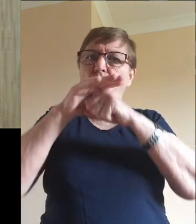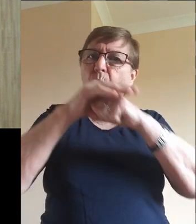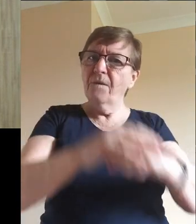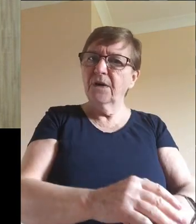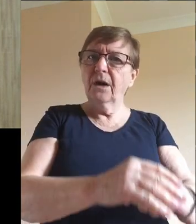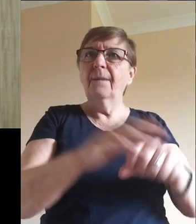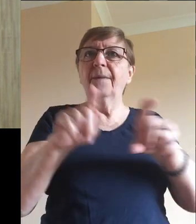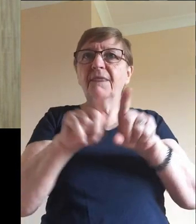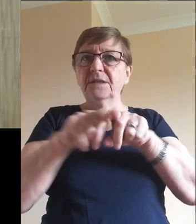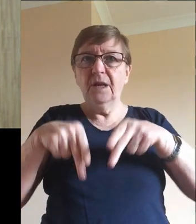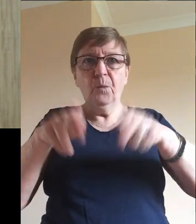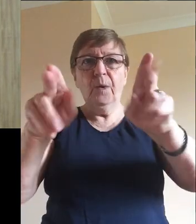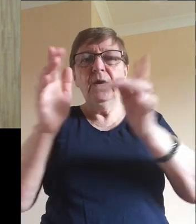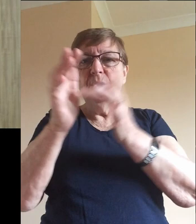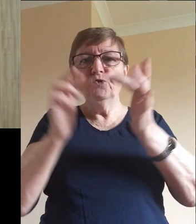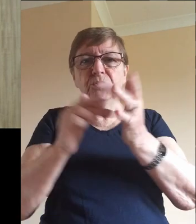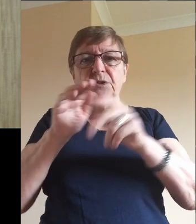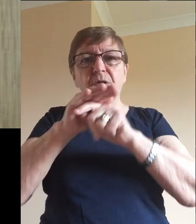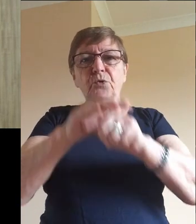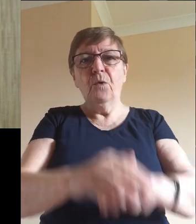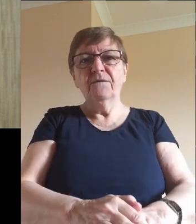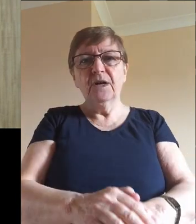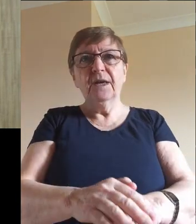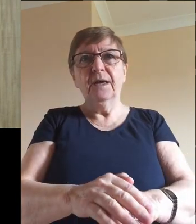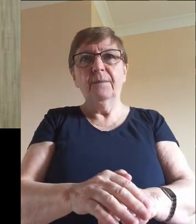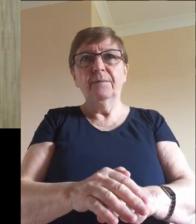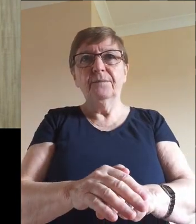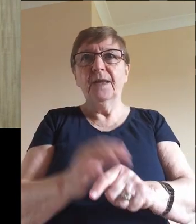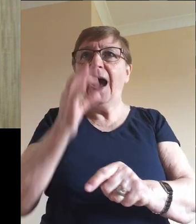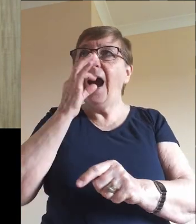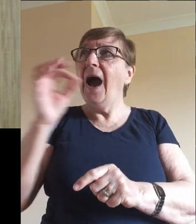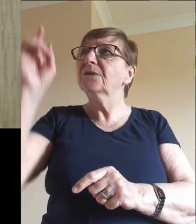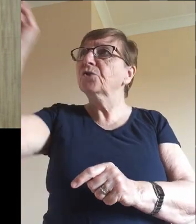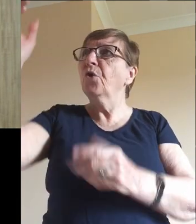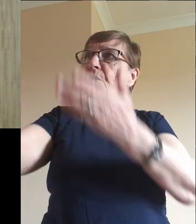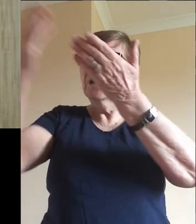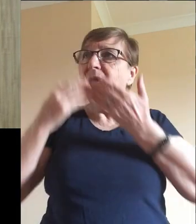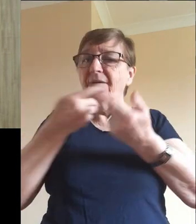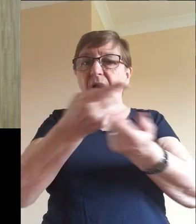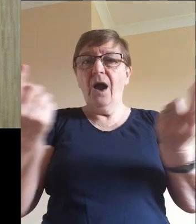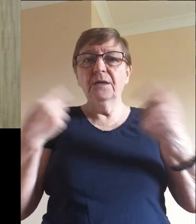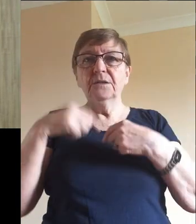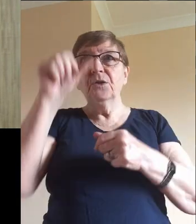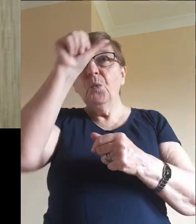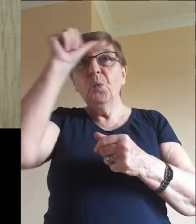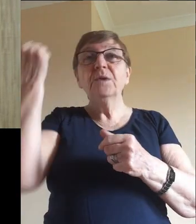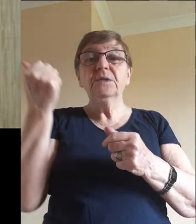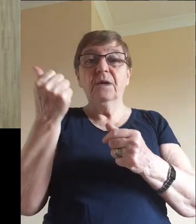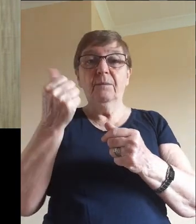Jesus overcame. Let us ask God to give us the wisdom and give us the strength